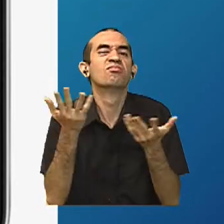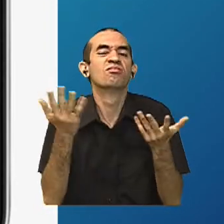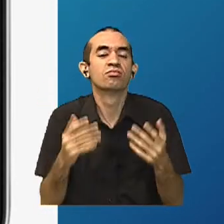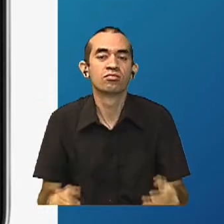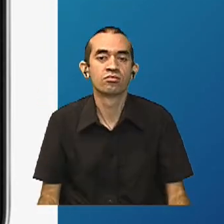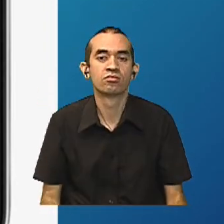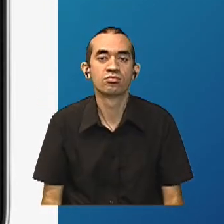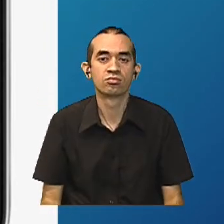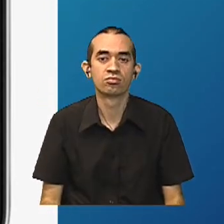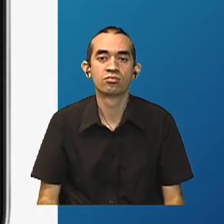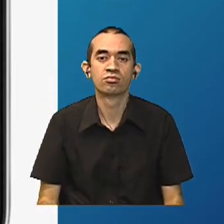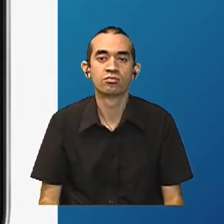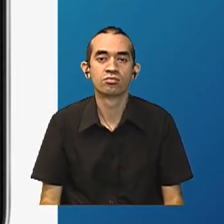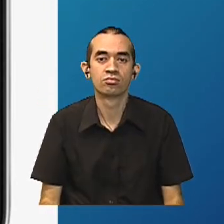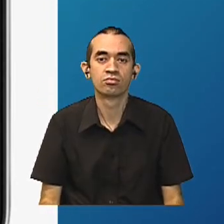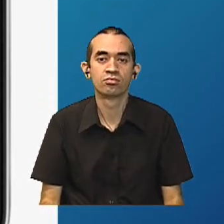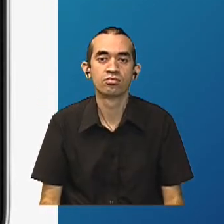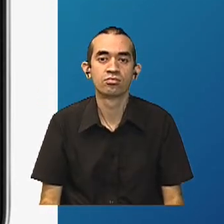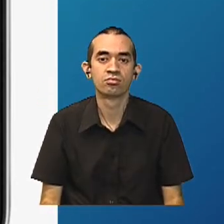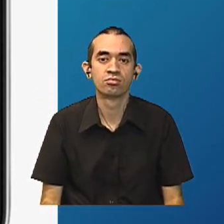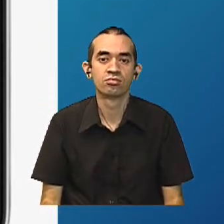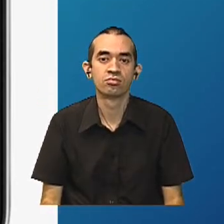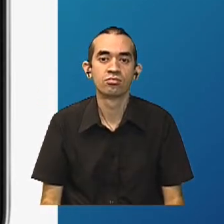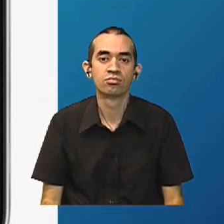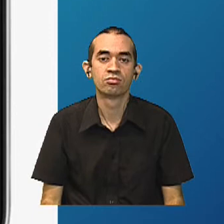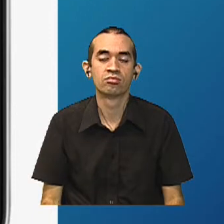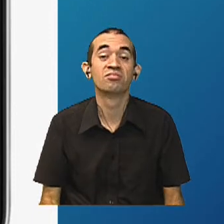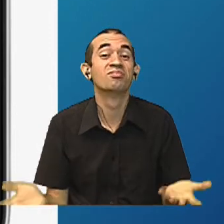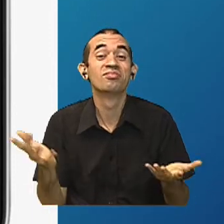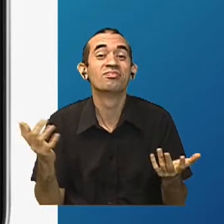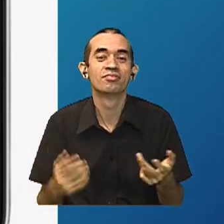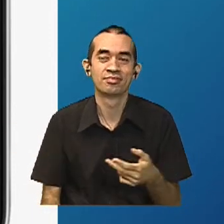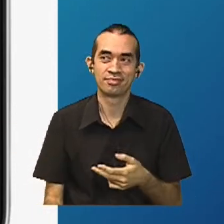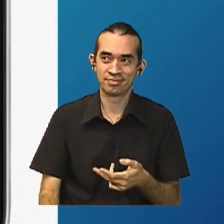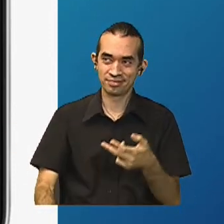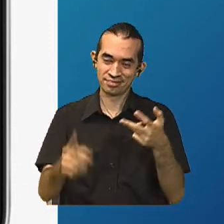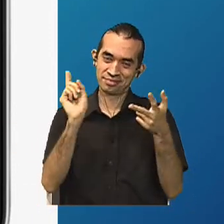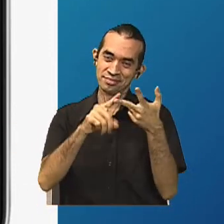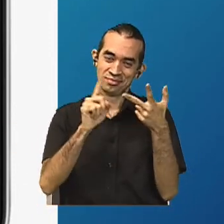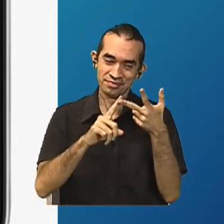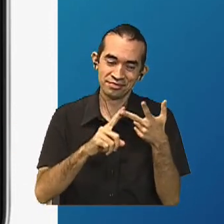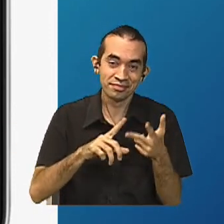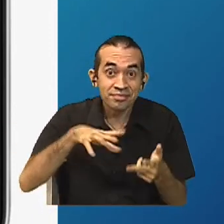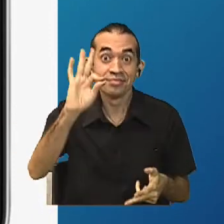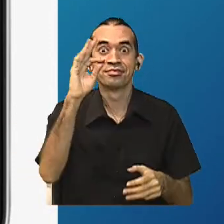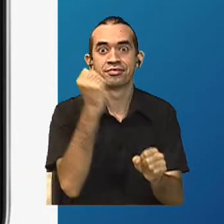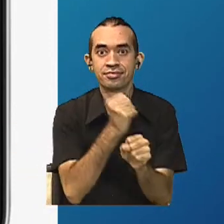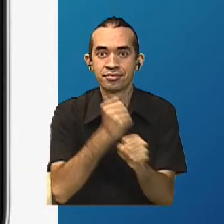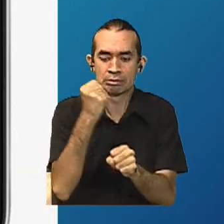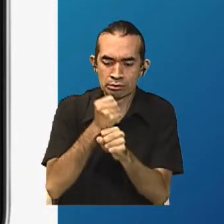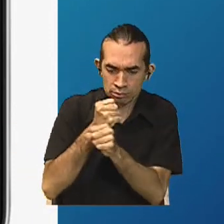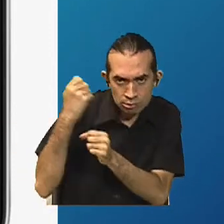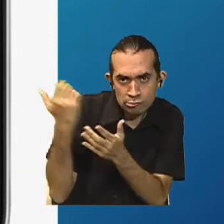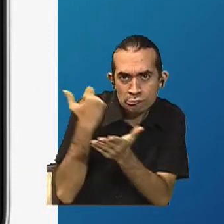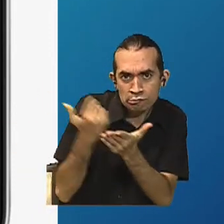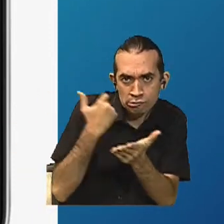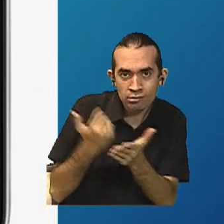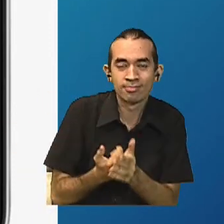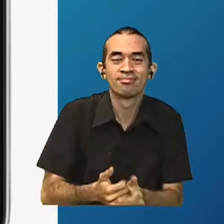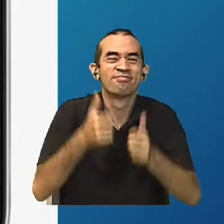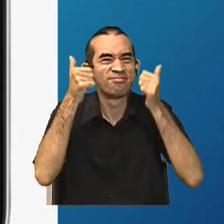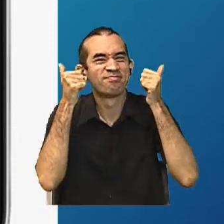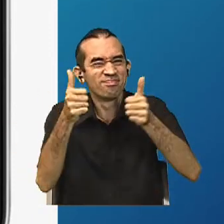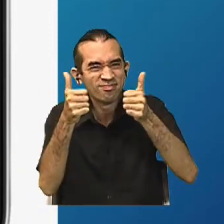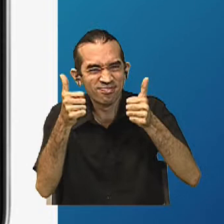answer? Okay, and it is find a job and work to earn money. Very,